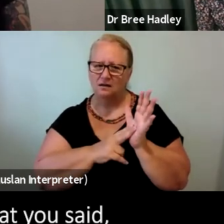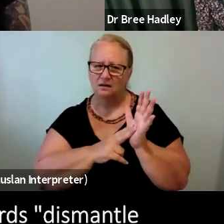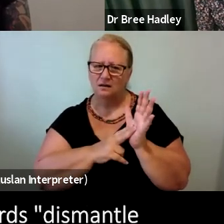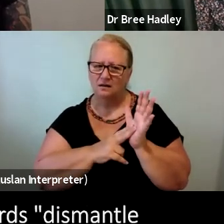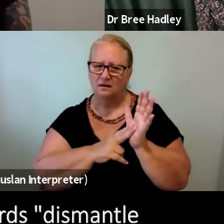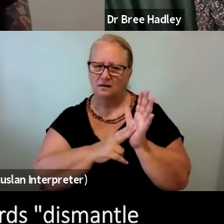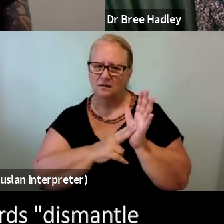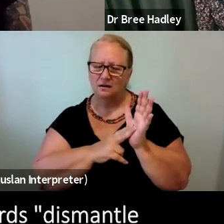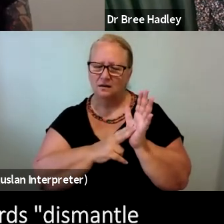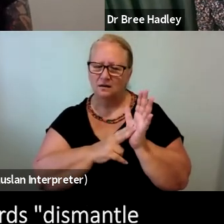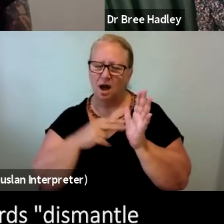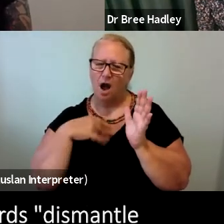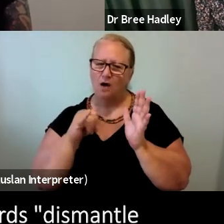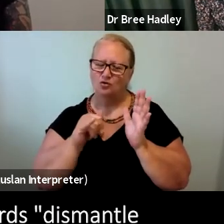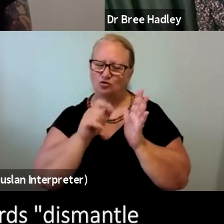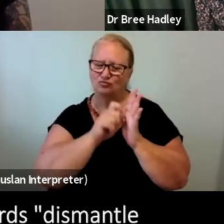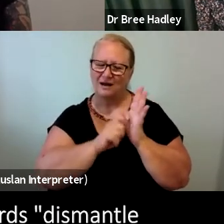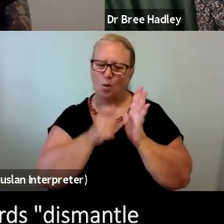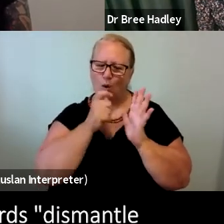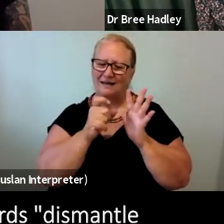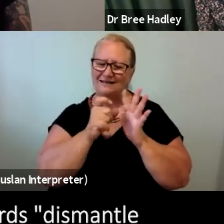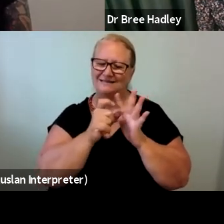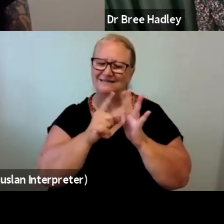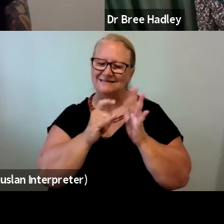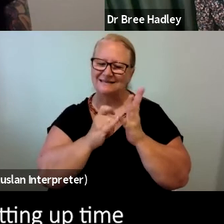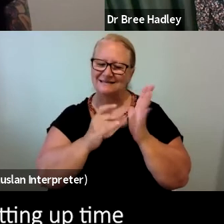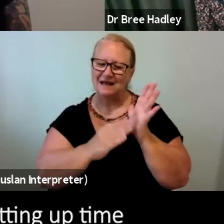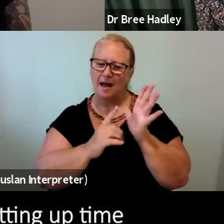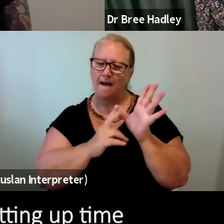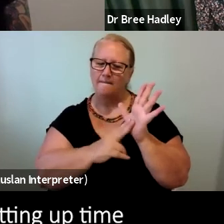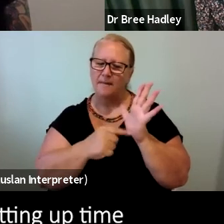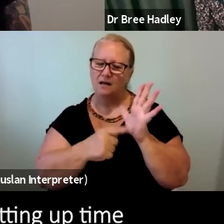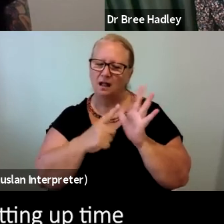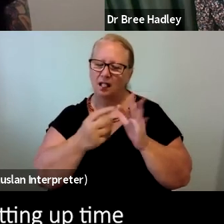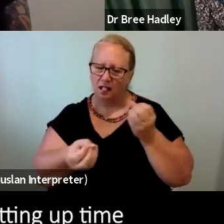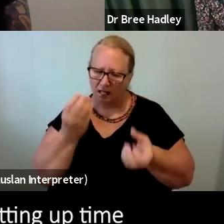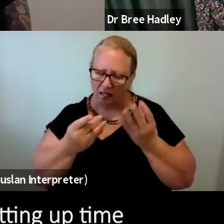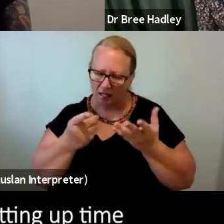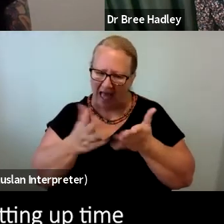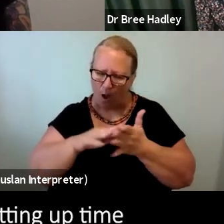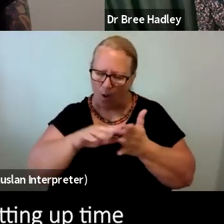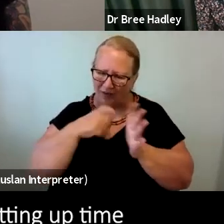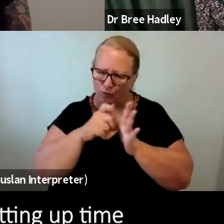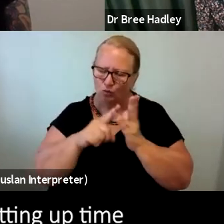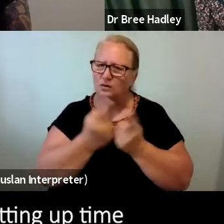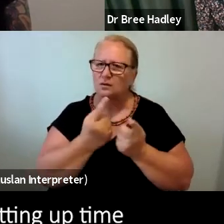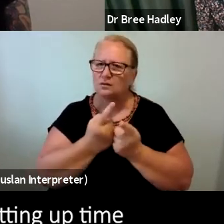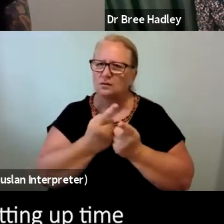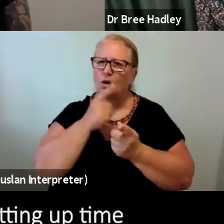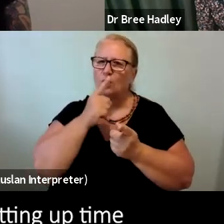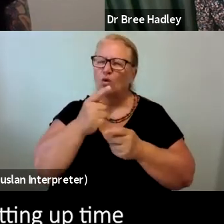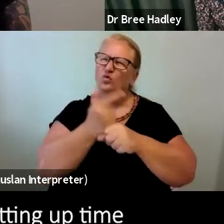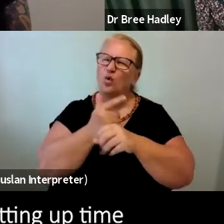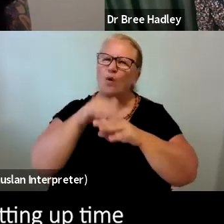well, I've just written down the words dismantle the way we do things. And so you talked about setting up time for check-ins